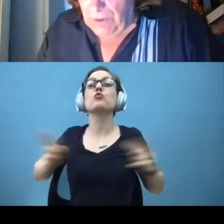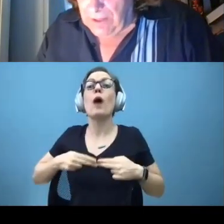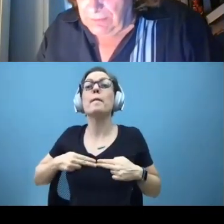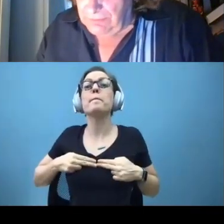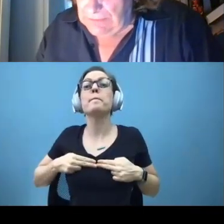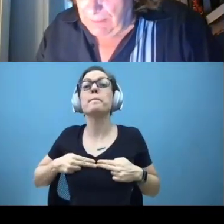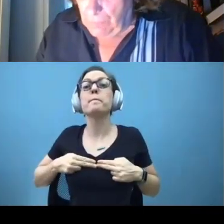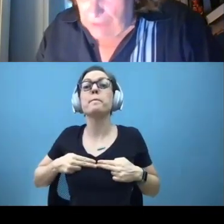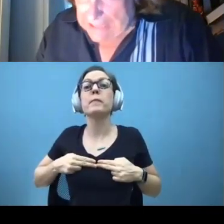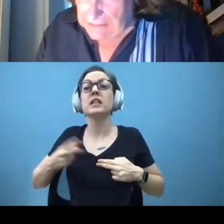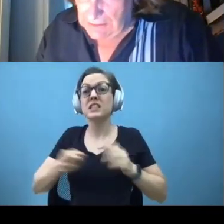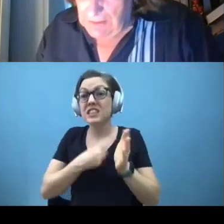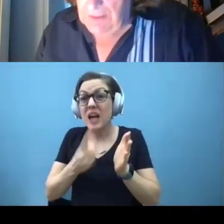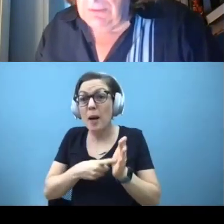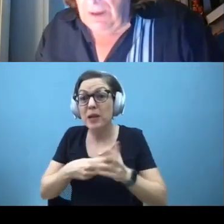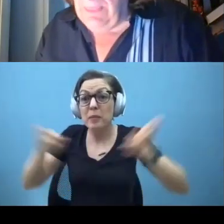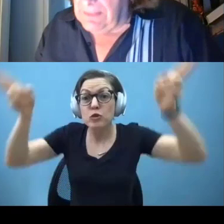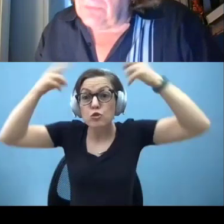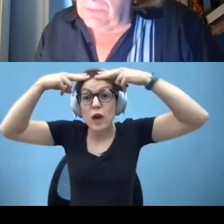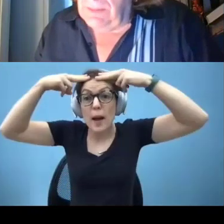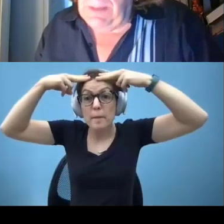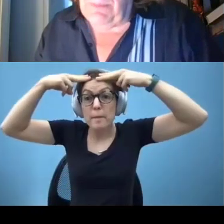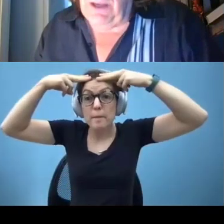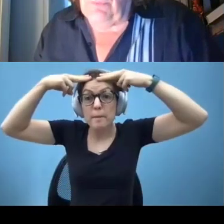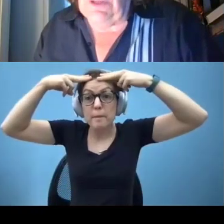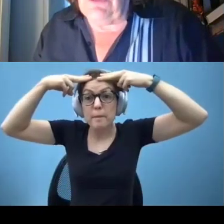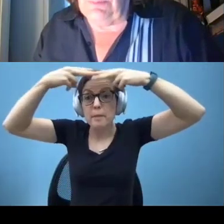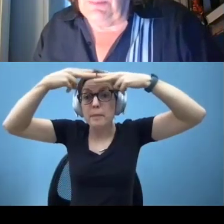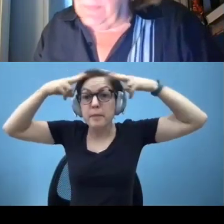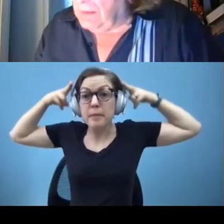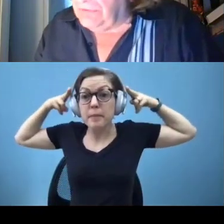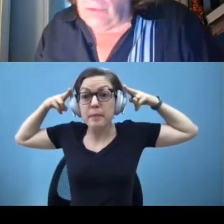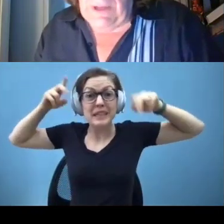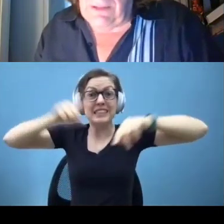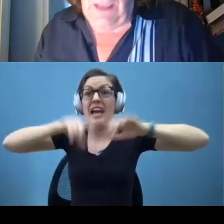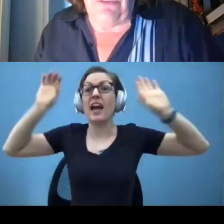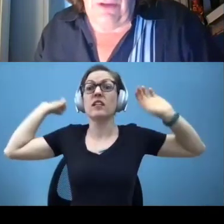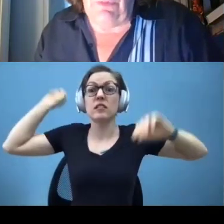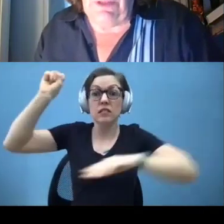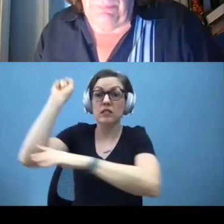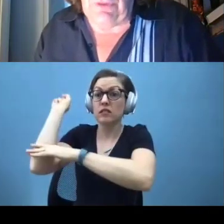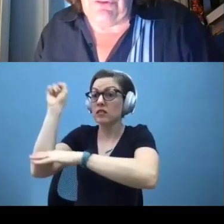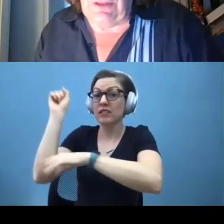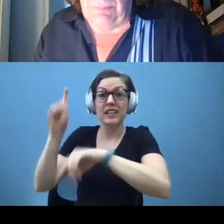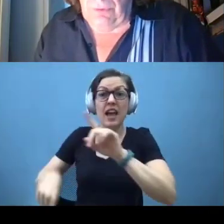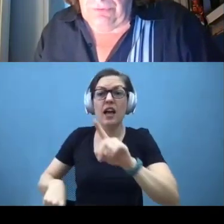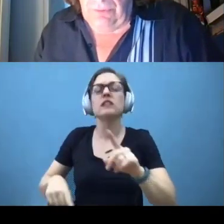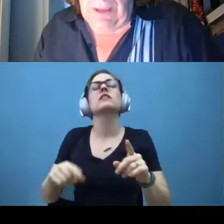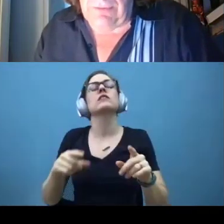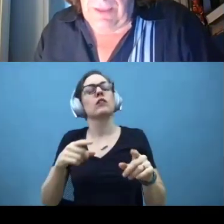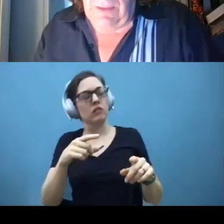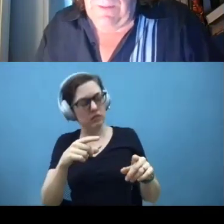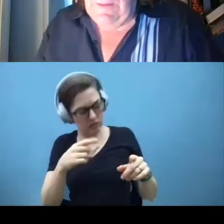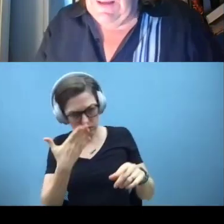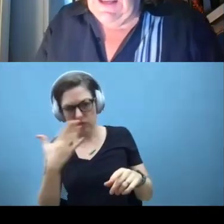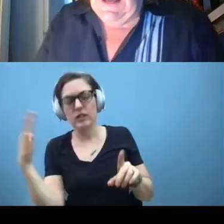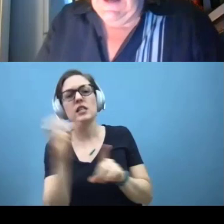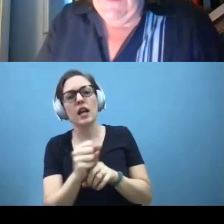the forehead, so you can't move your head. So I think that's what they mean by unreasonably. But that was a great catch, and I really appreciate the person who asked